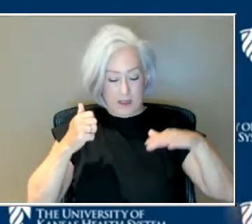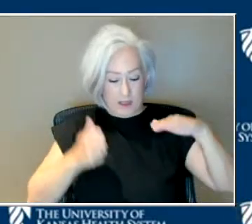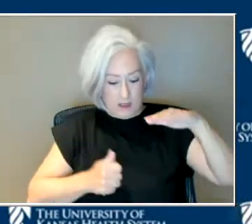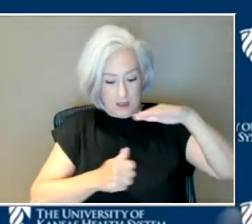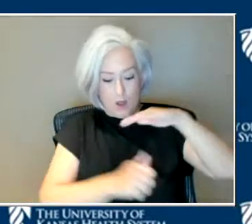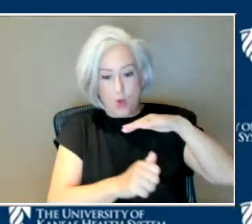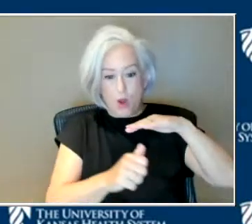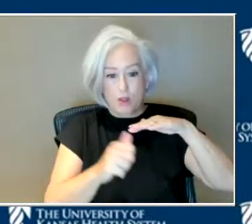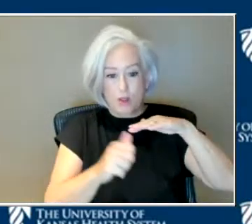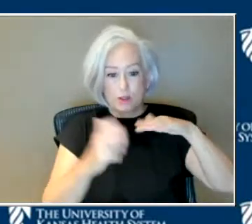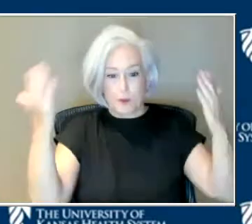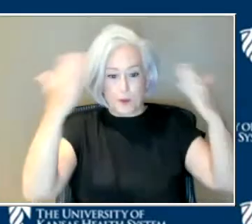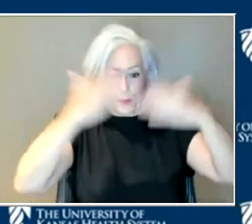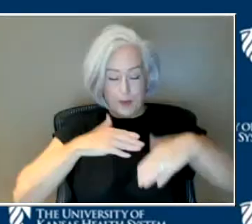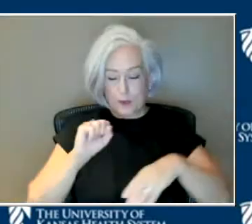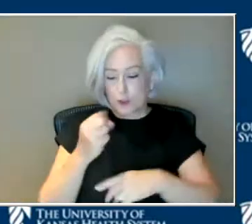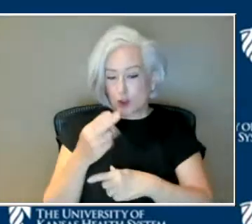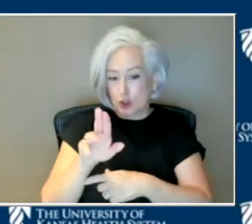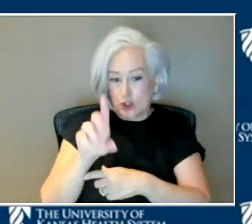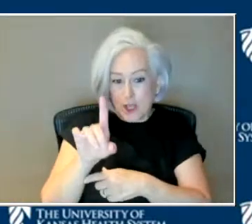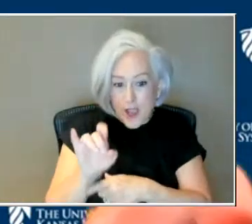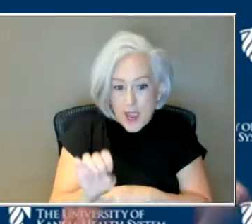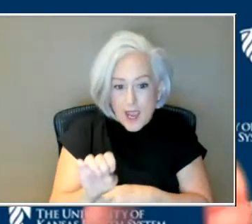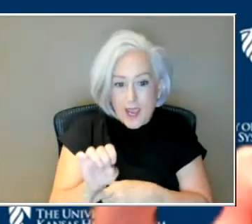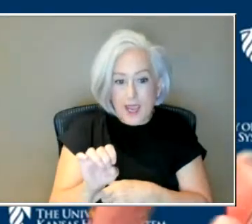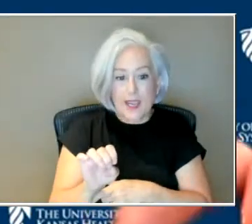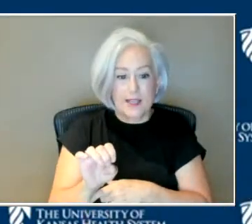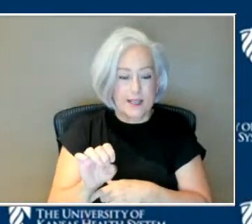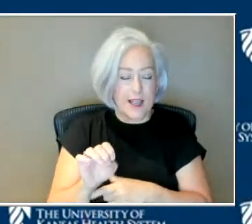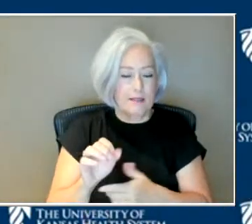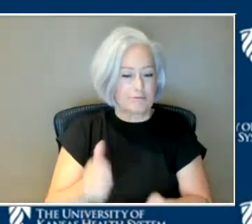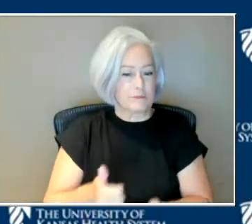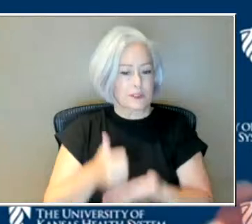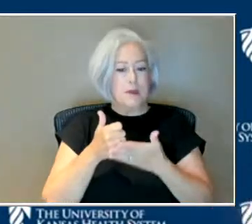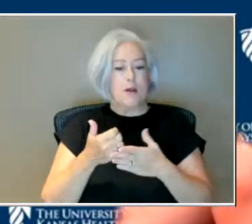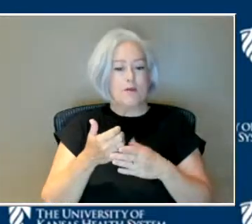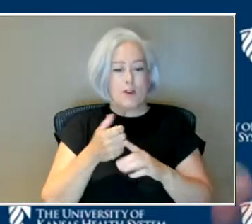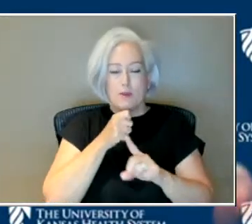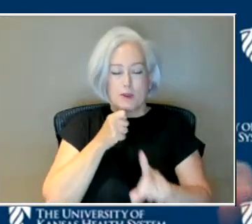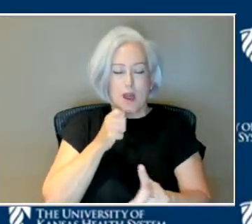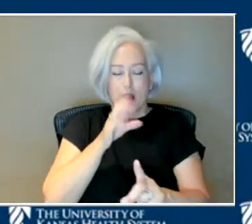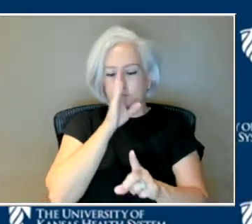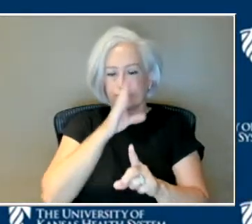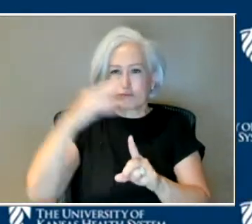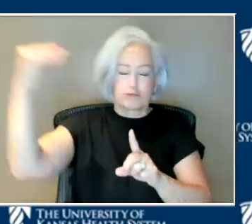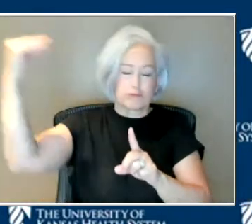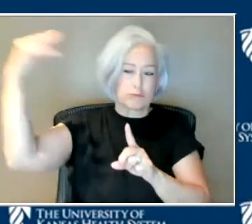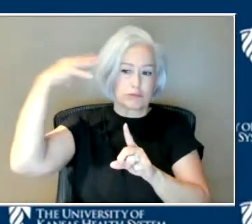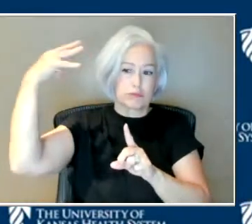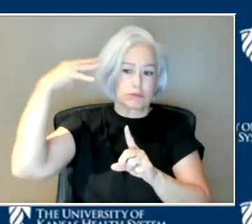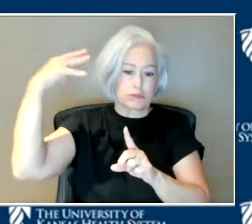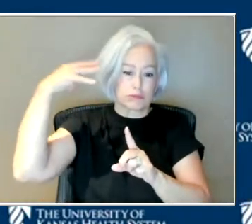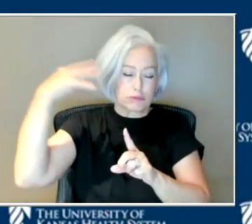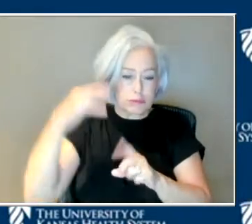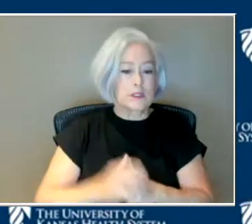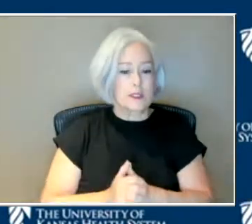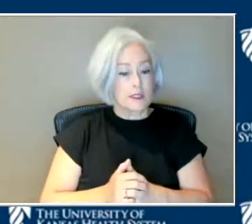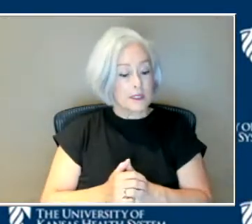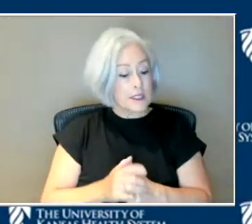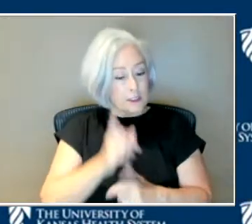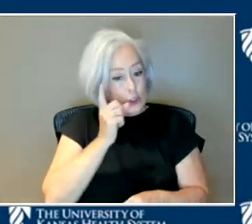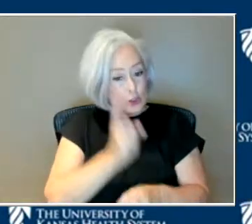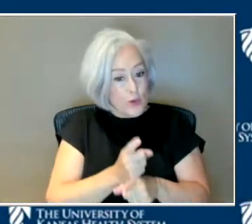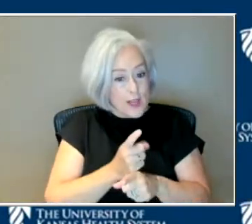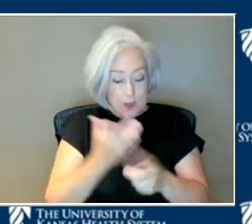relief from that direct sunlight? And then parents just need to be watching them. I mean, as you said, we want them outside. It's important to be active and